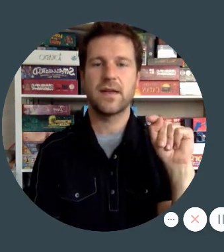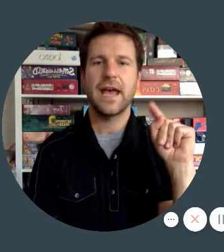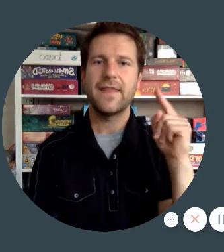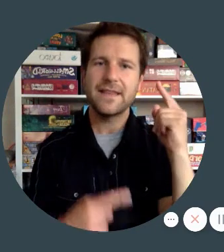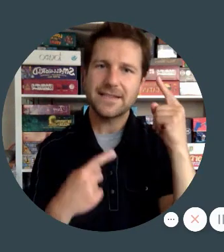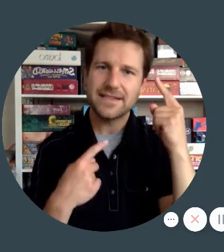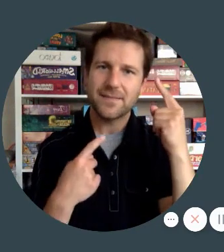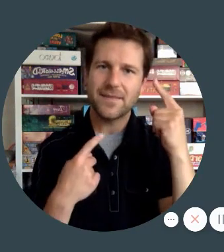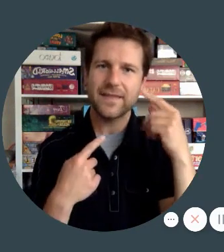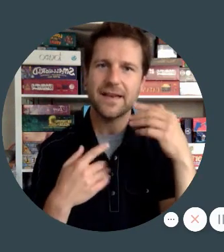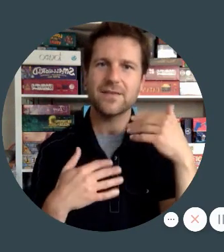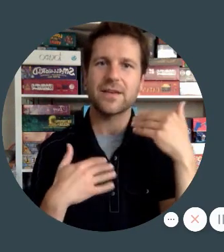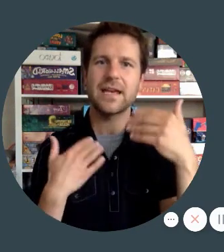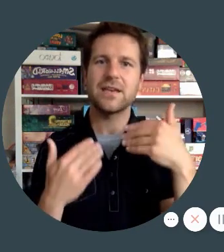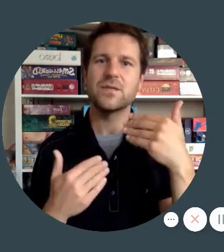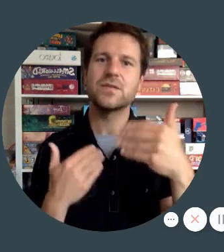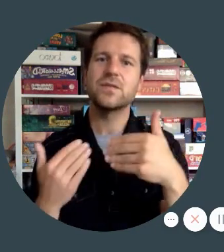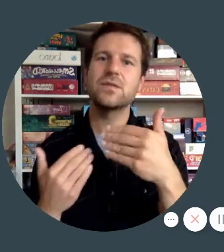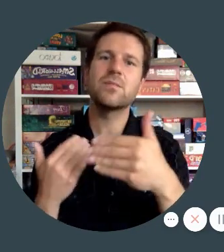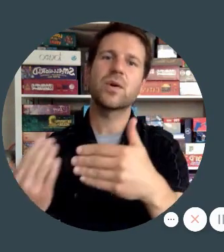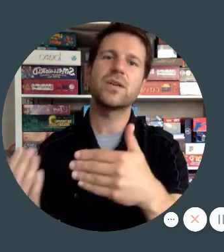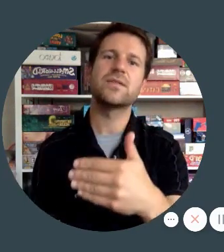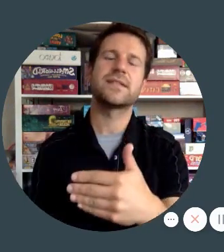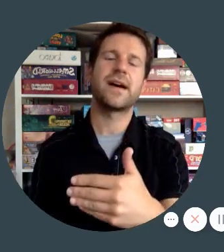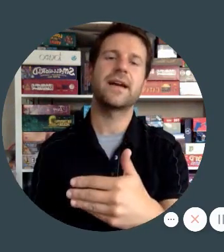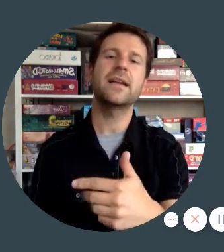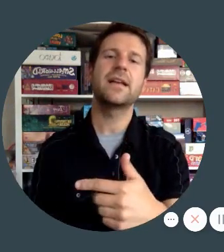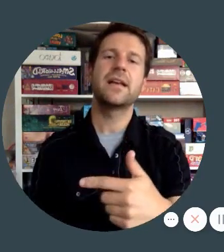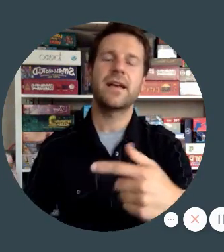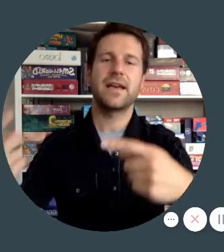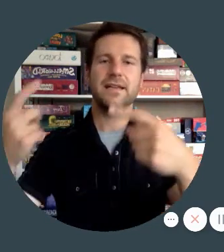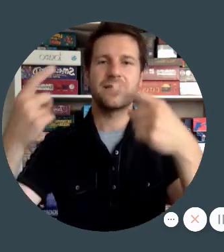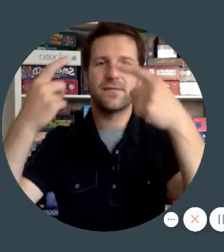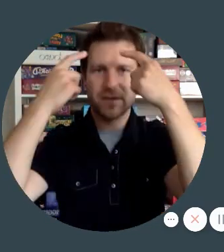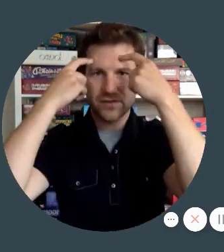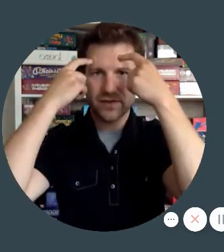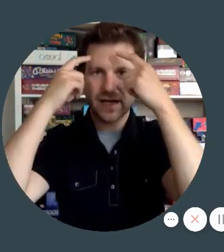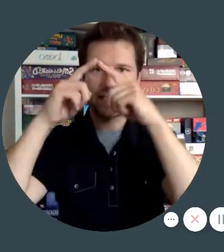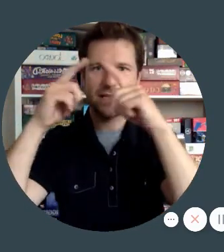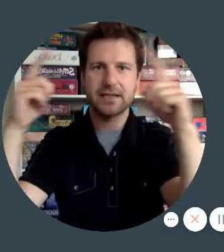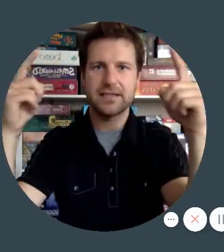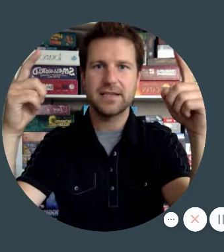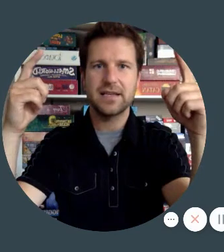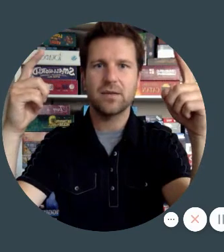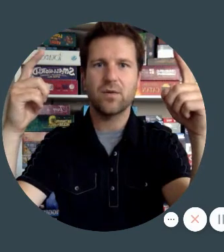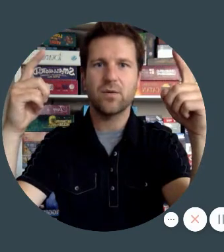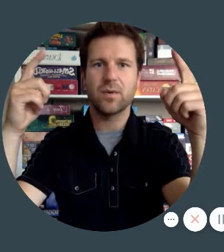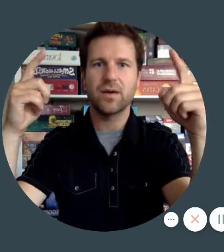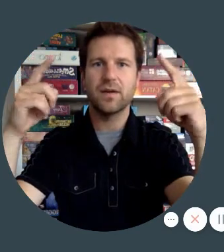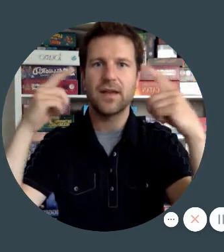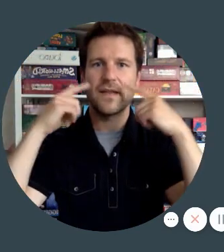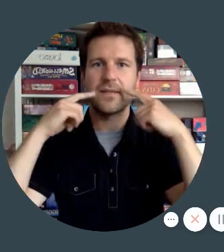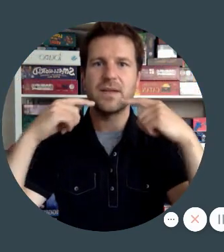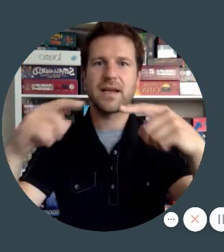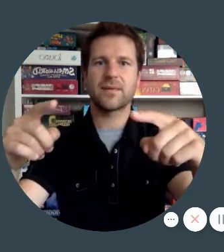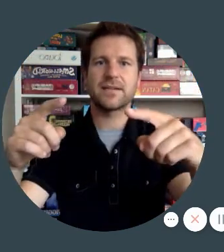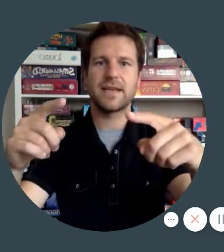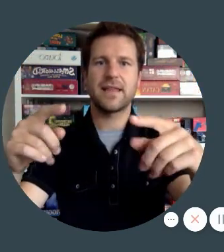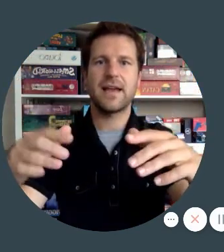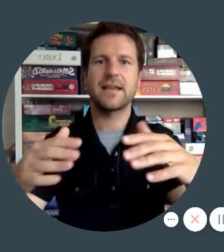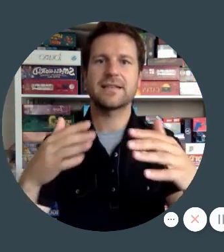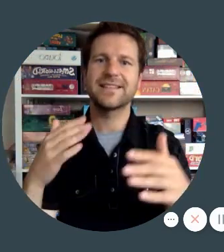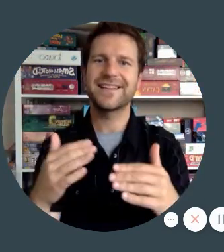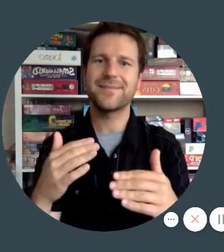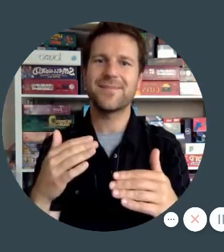Donut. And this is something that you'll get used to the more you sign, is visualizing and seeing the whole word and then being able to